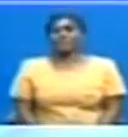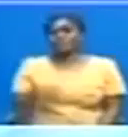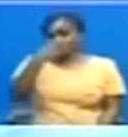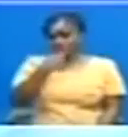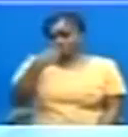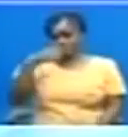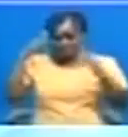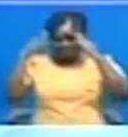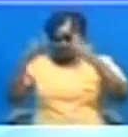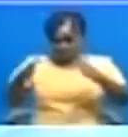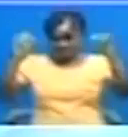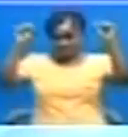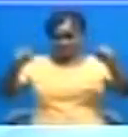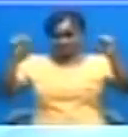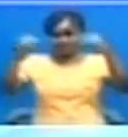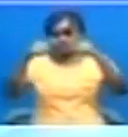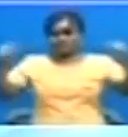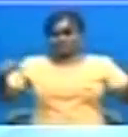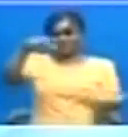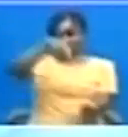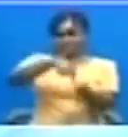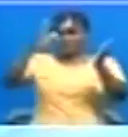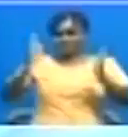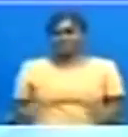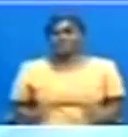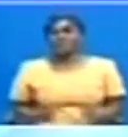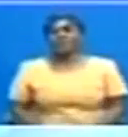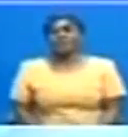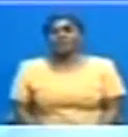Tanzania and focus on the campaigns of opposition candidate Edward Lowassa.